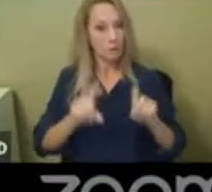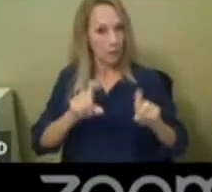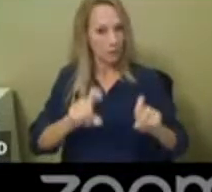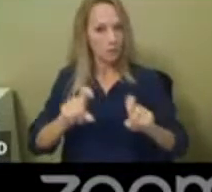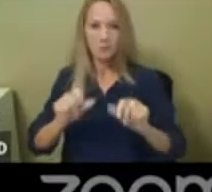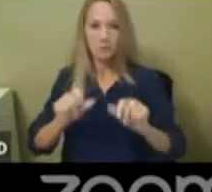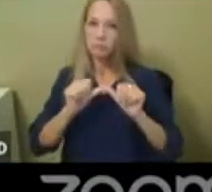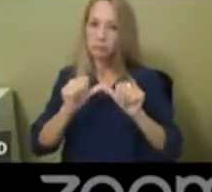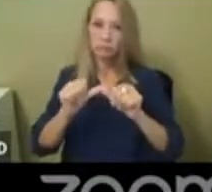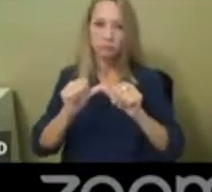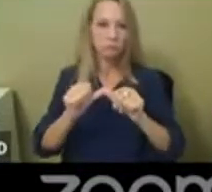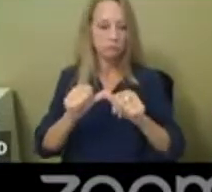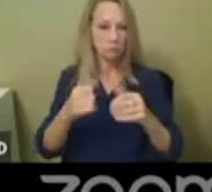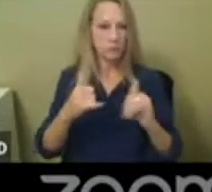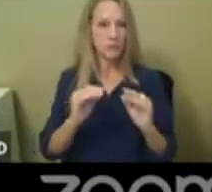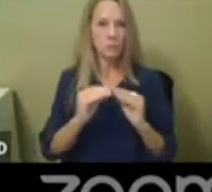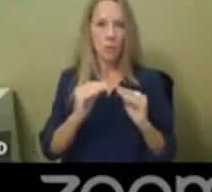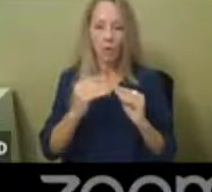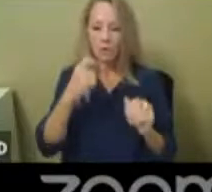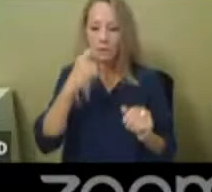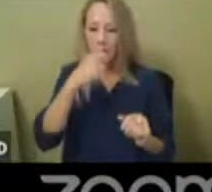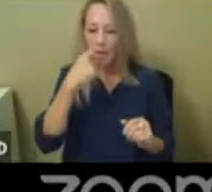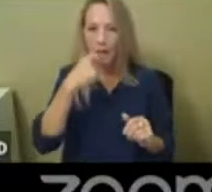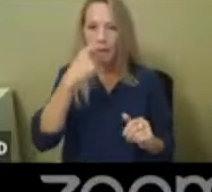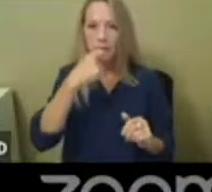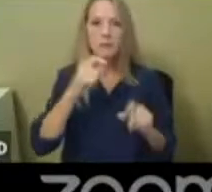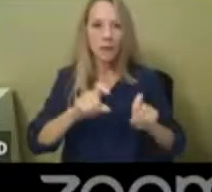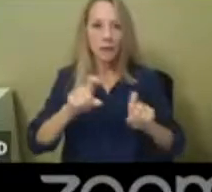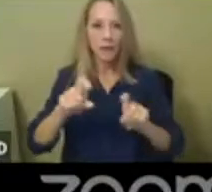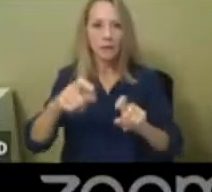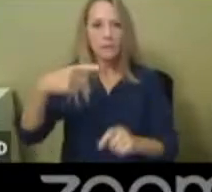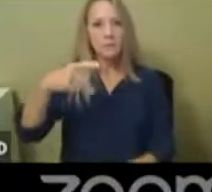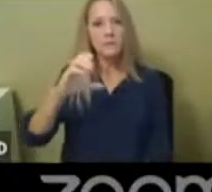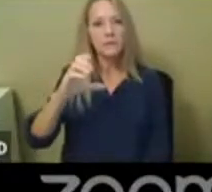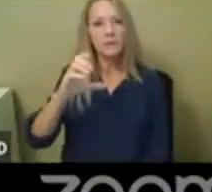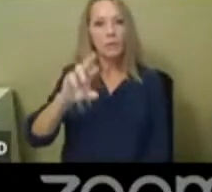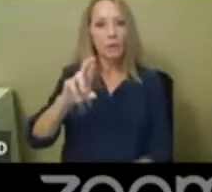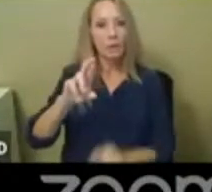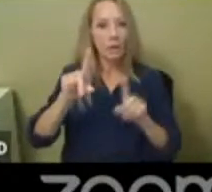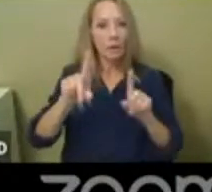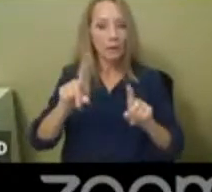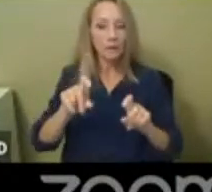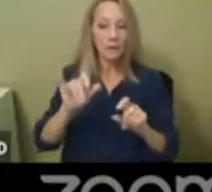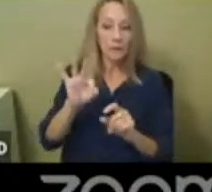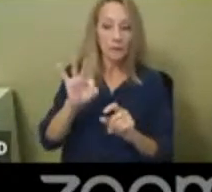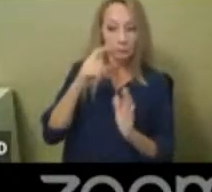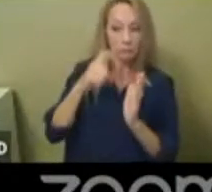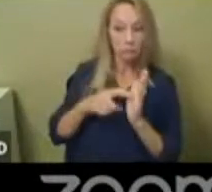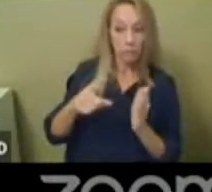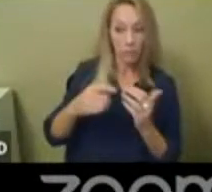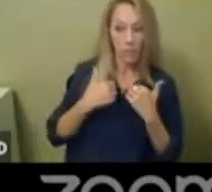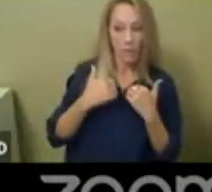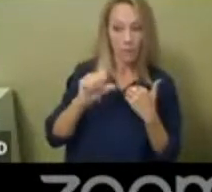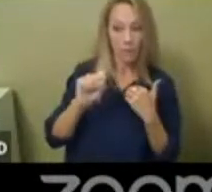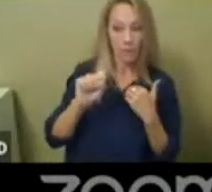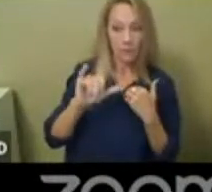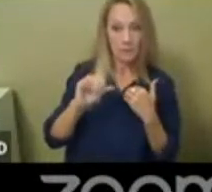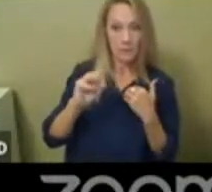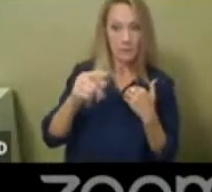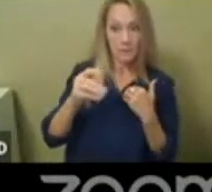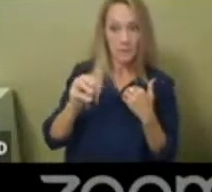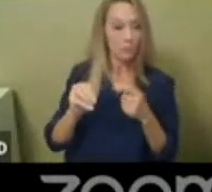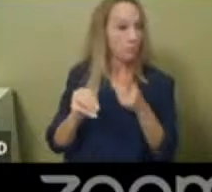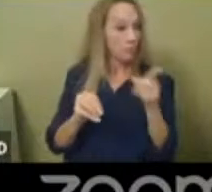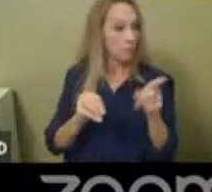going to rely heavily on pooled saliva. We use the PCR testing for students with symptoms, employees with symptoms. We do